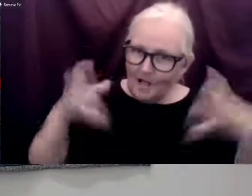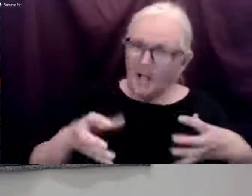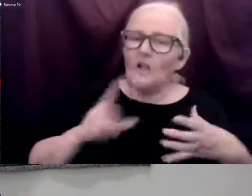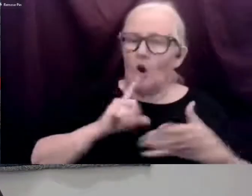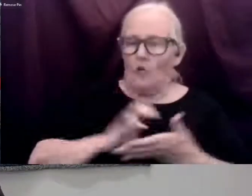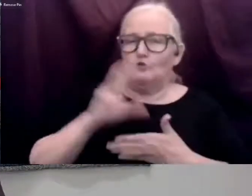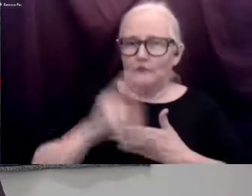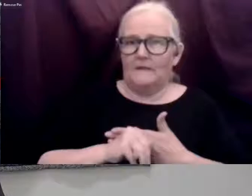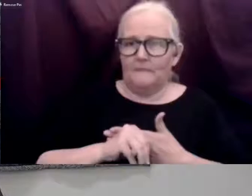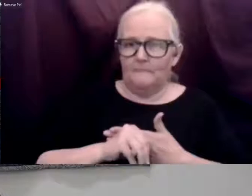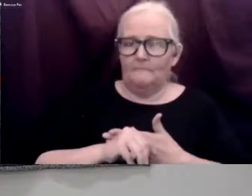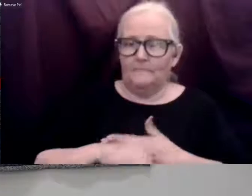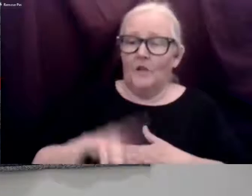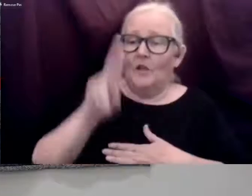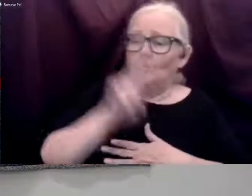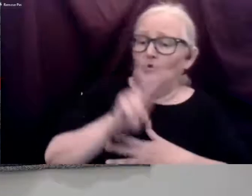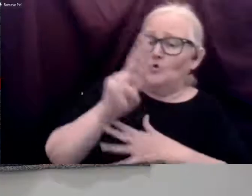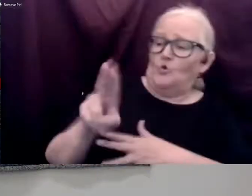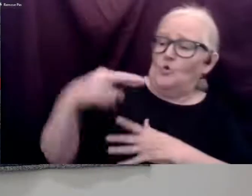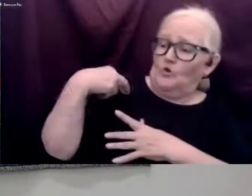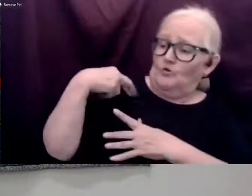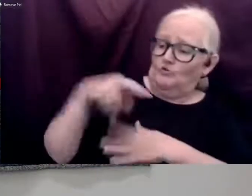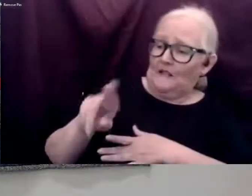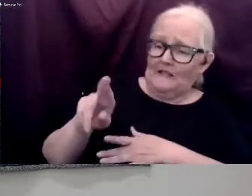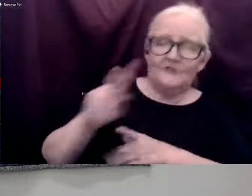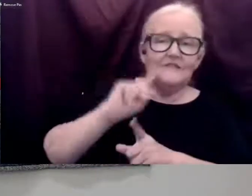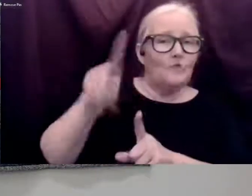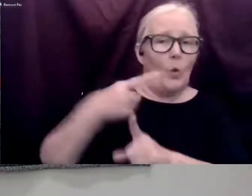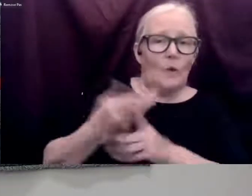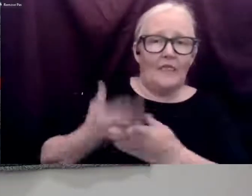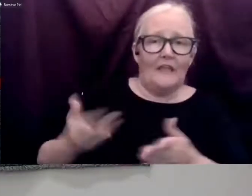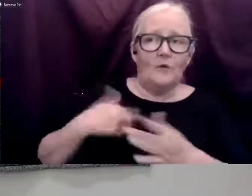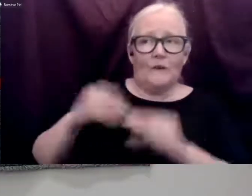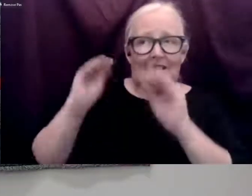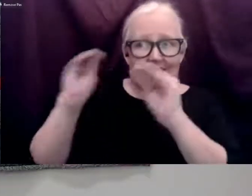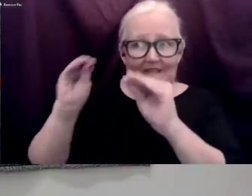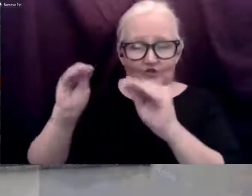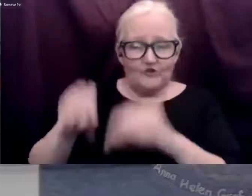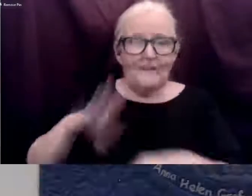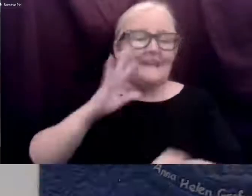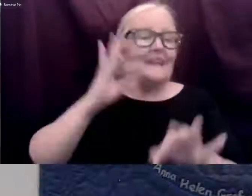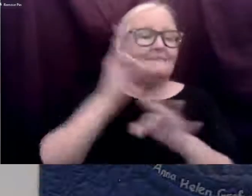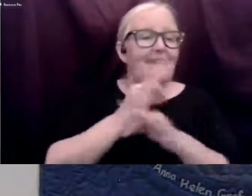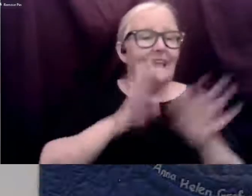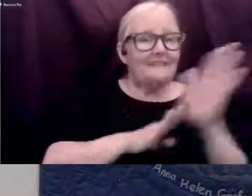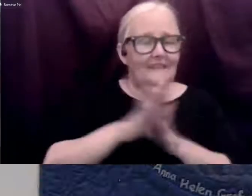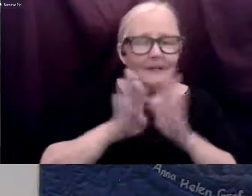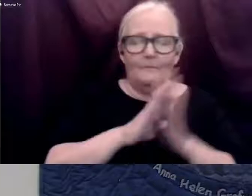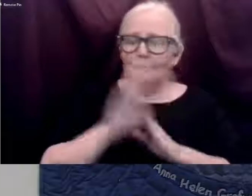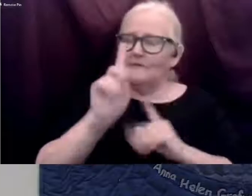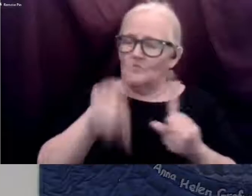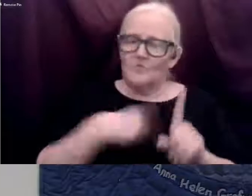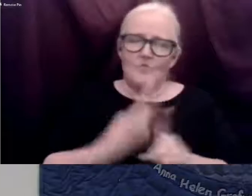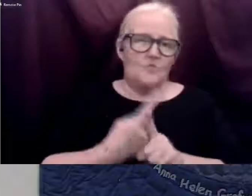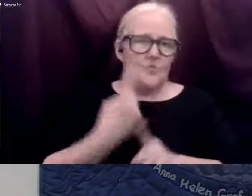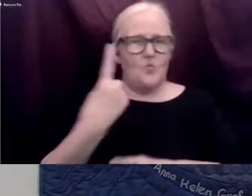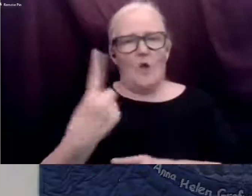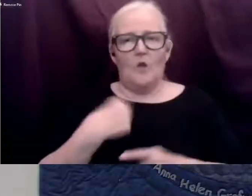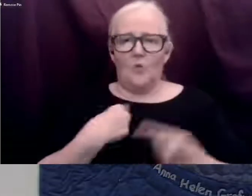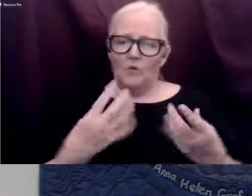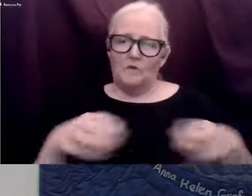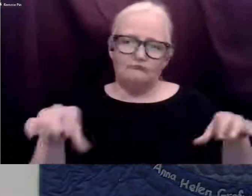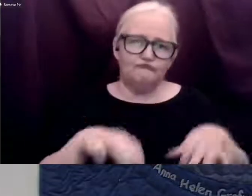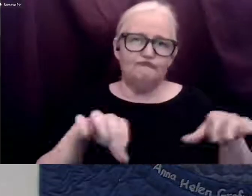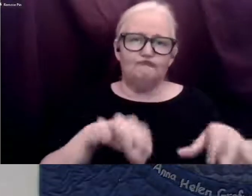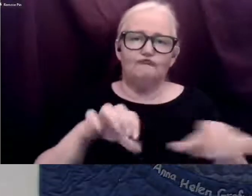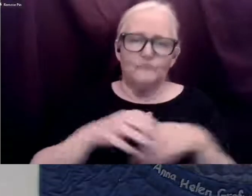all we teach. Faith development is all we do. And just as it takes a village to raise our